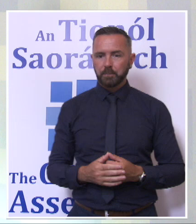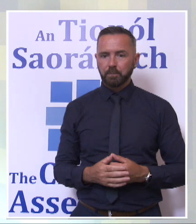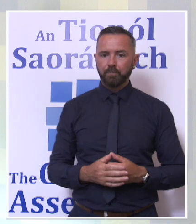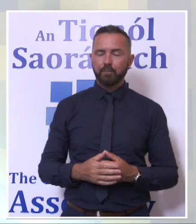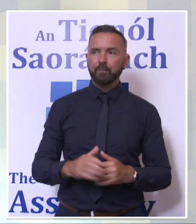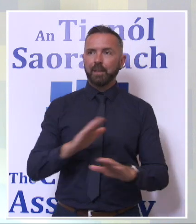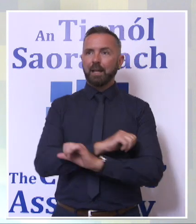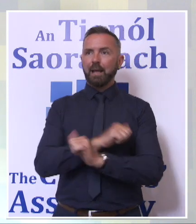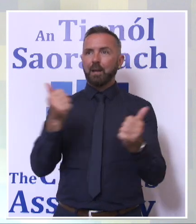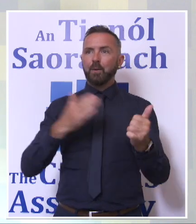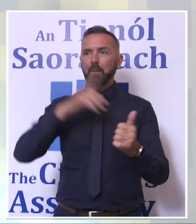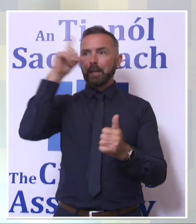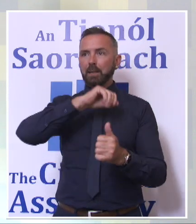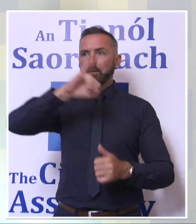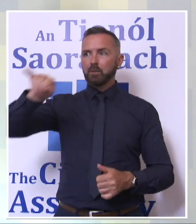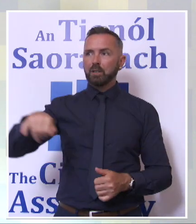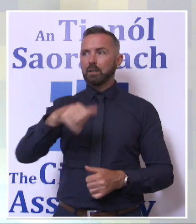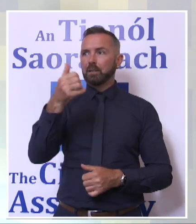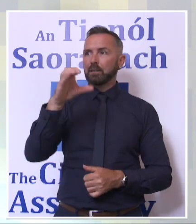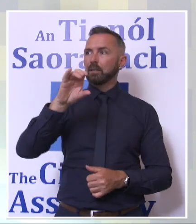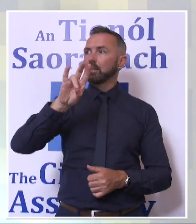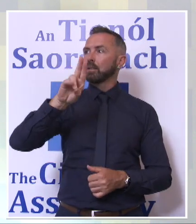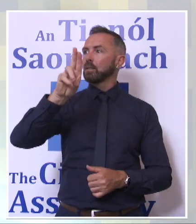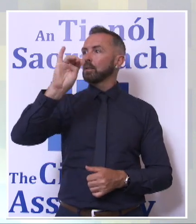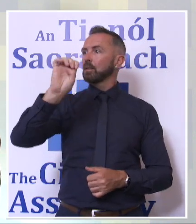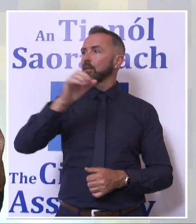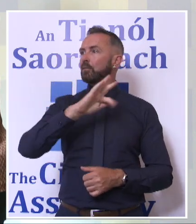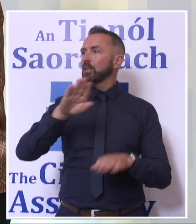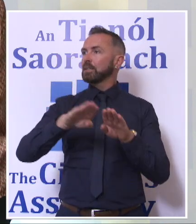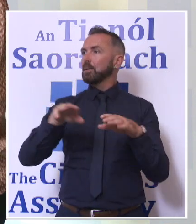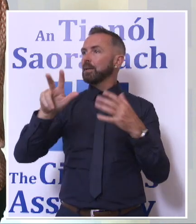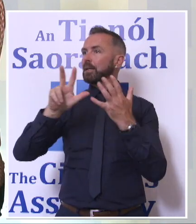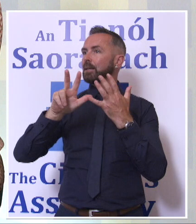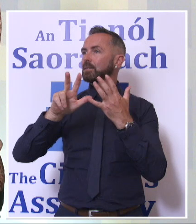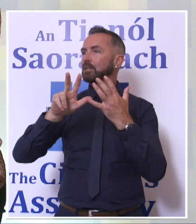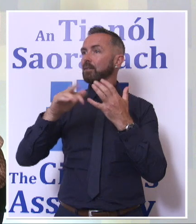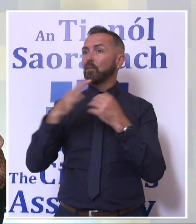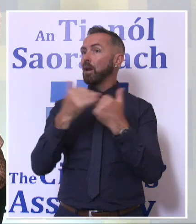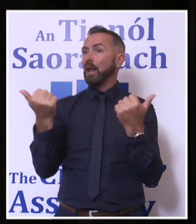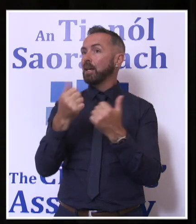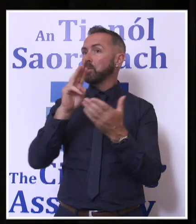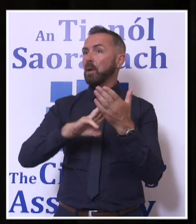Hi, my name is Jackie, and I've got a question from table 8. So this is for any of the panel. So drawing from your